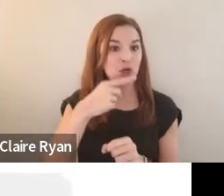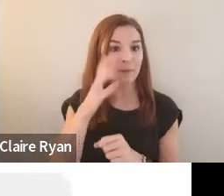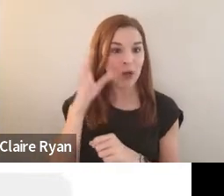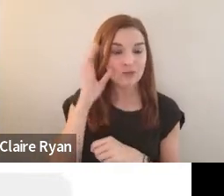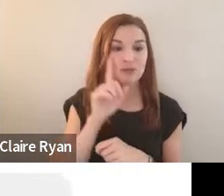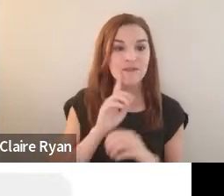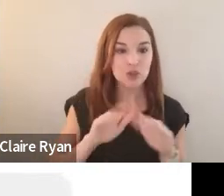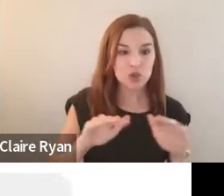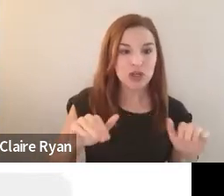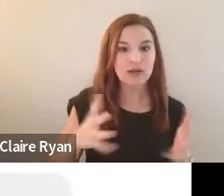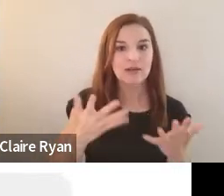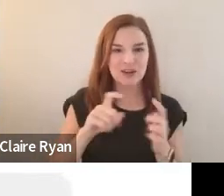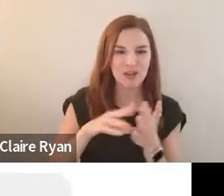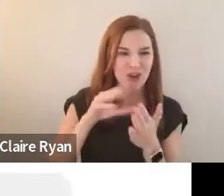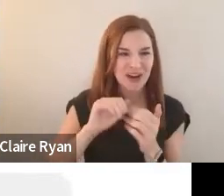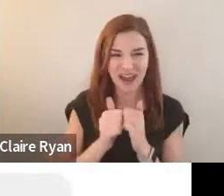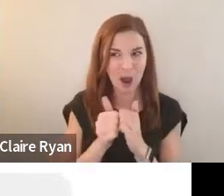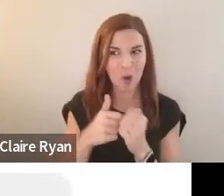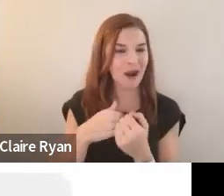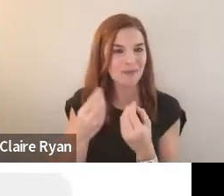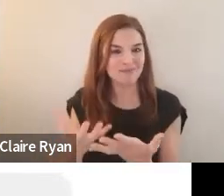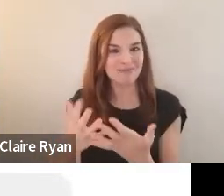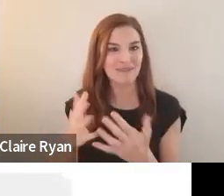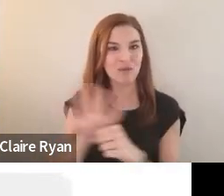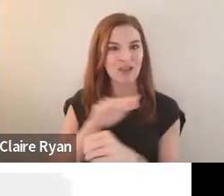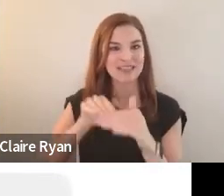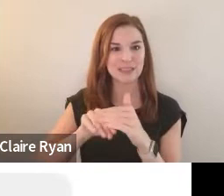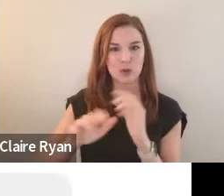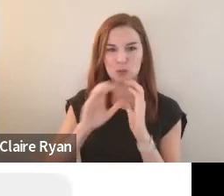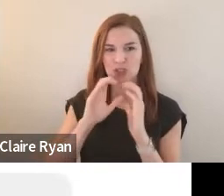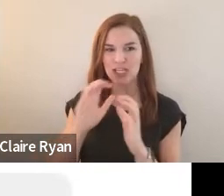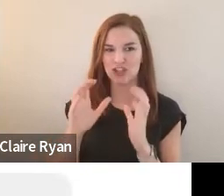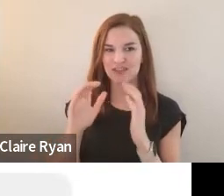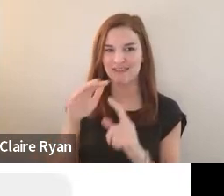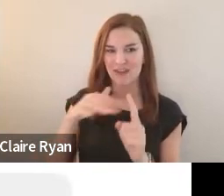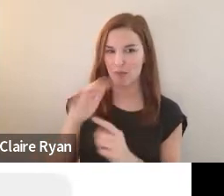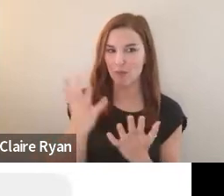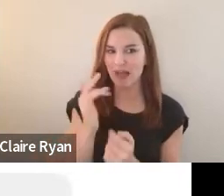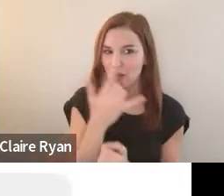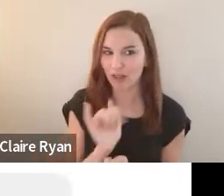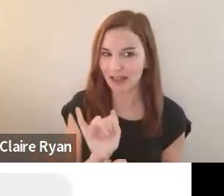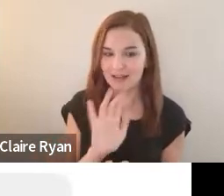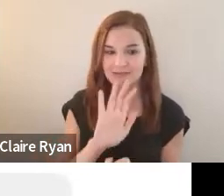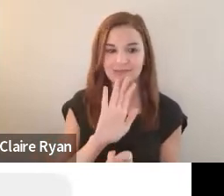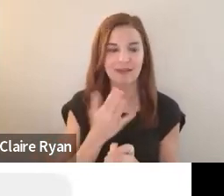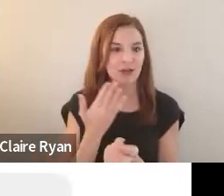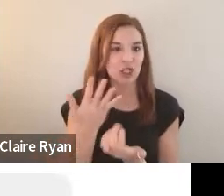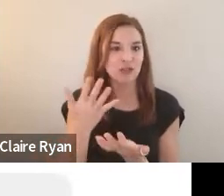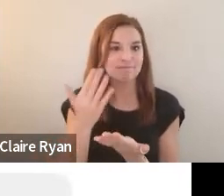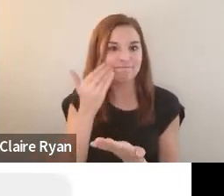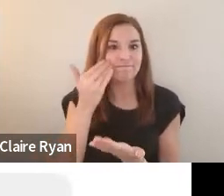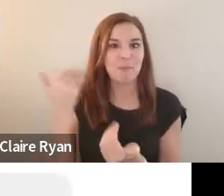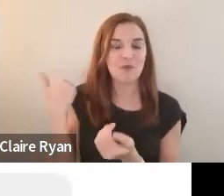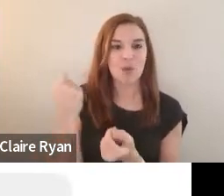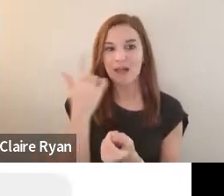resources. You can have a deaf mentor for hearing parents who have deaf children who are concerned